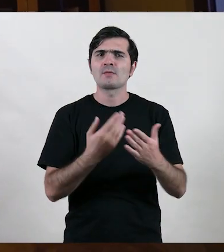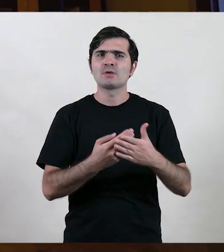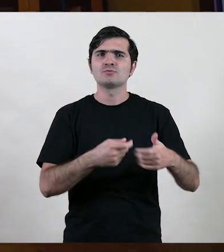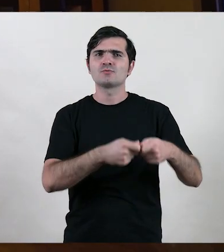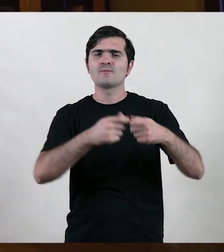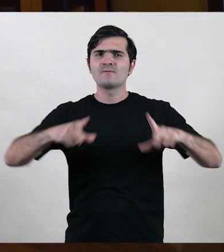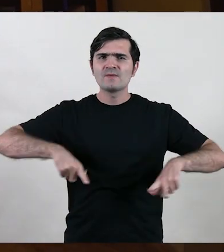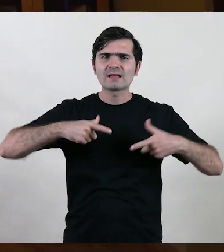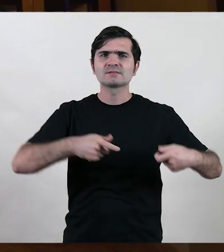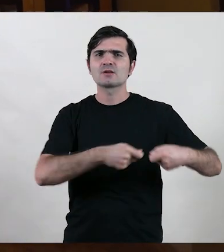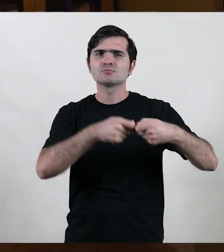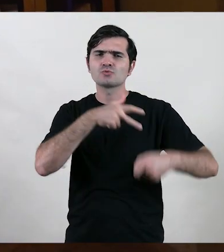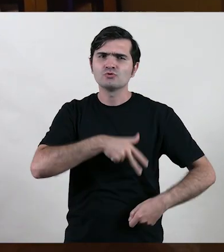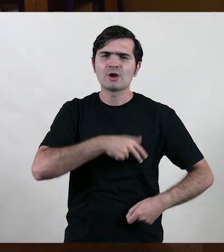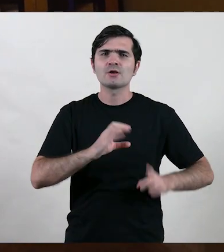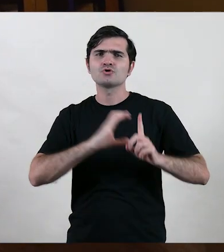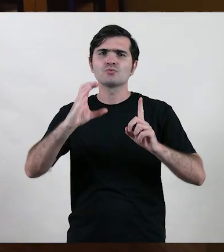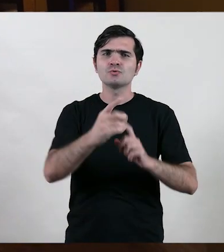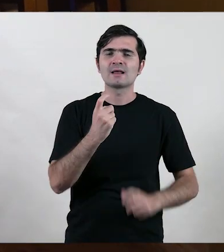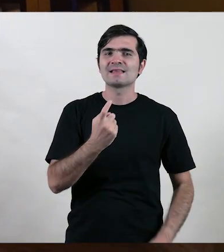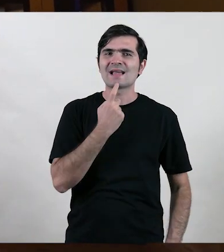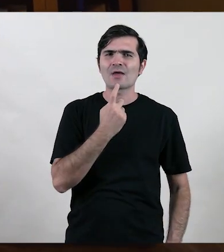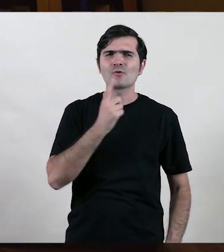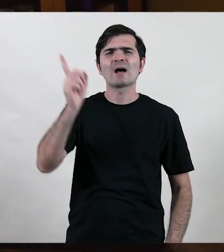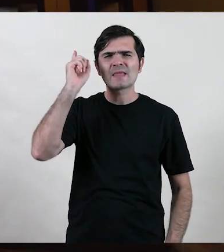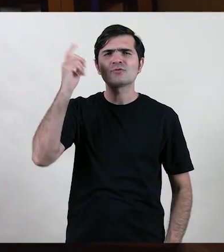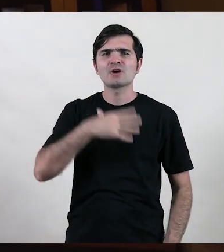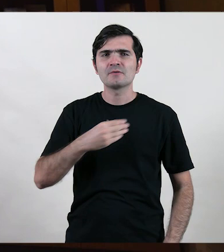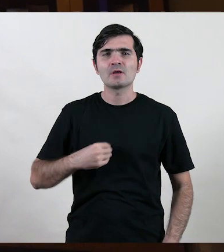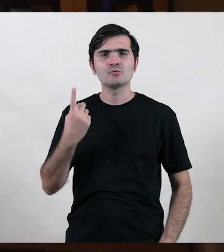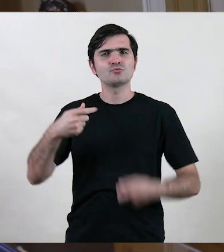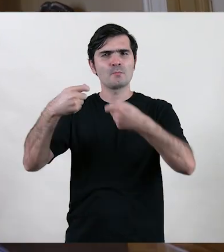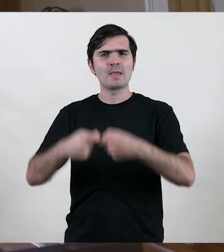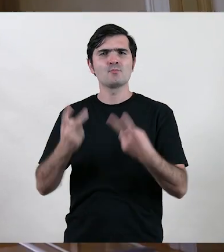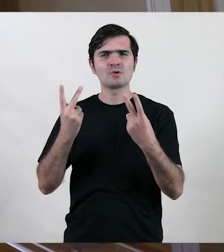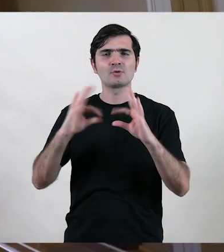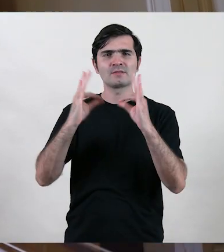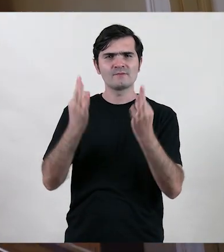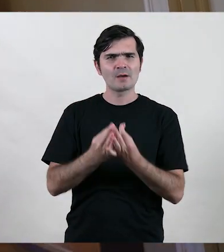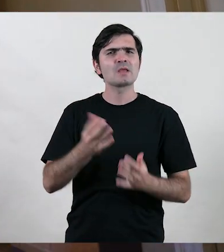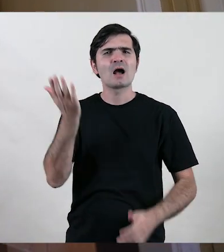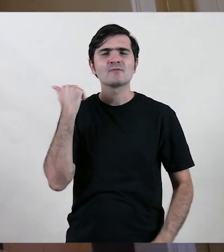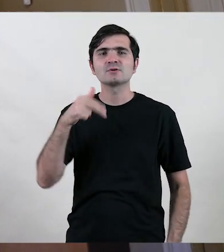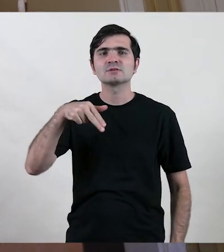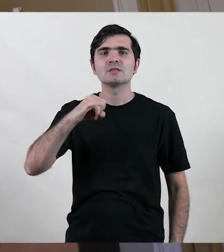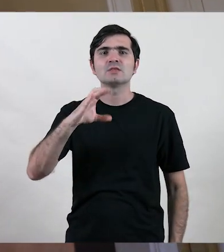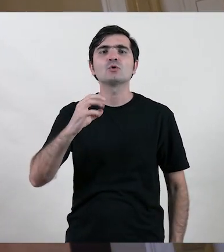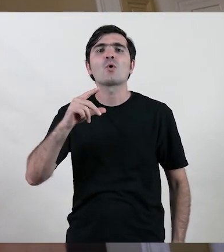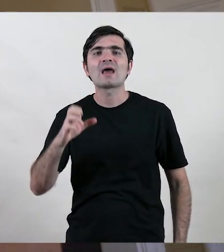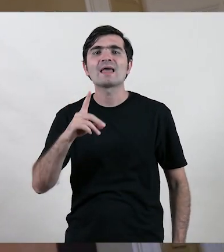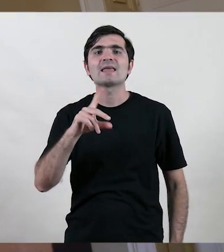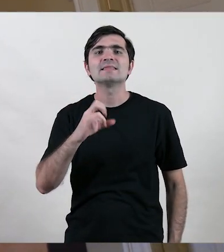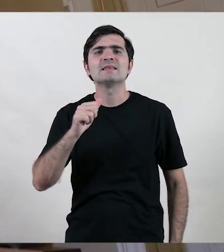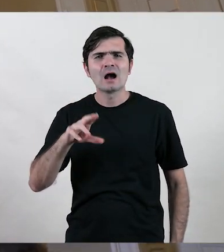and cultural life of Craiova. One of the prominent members of the family was Nicolae Dianu, a journalist